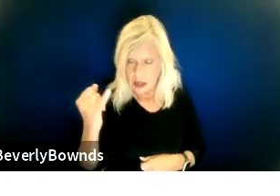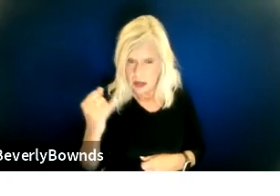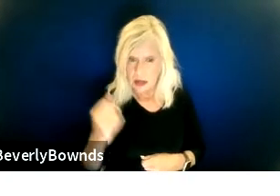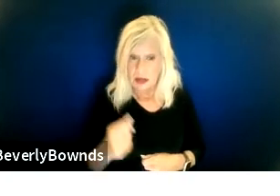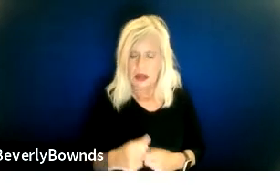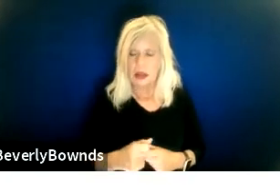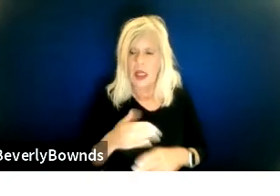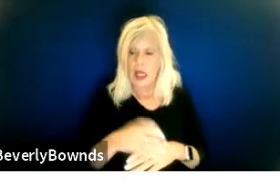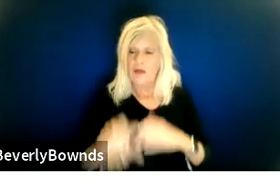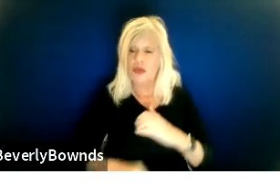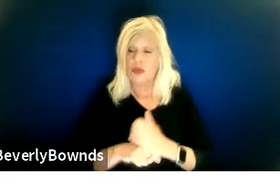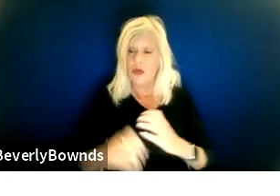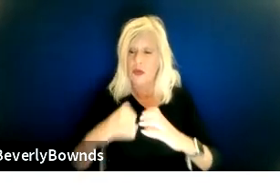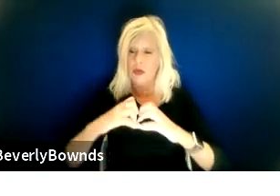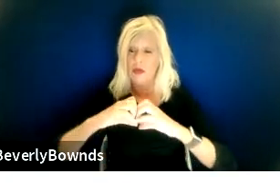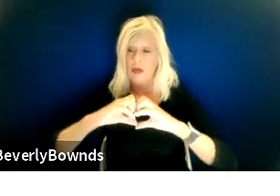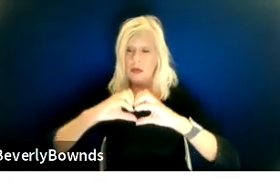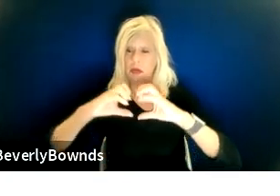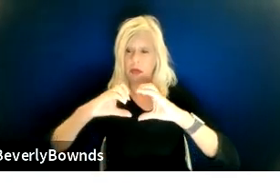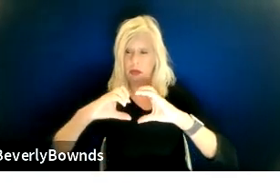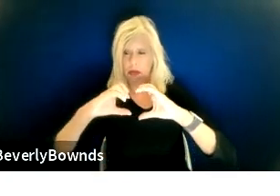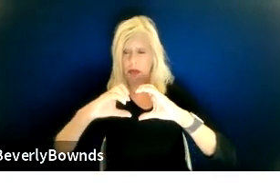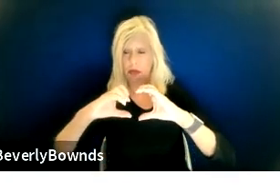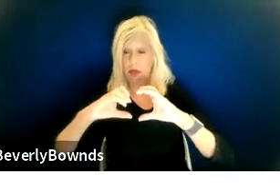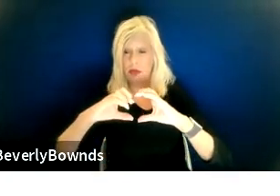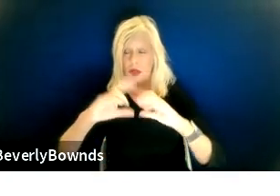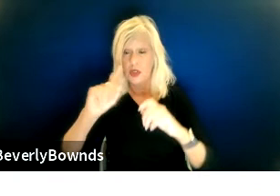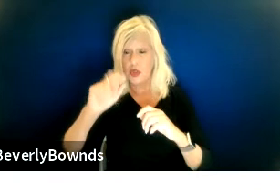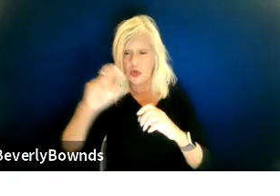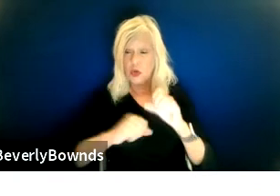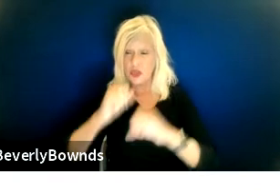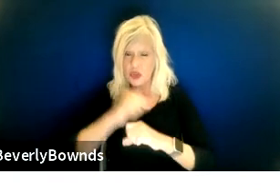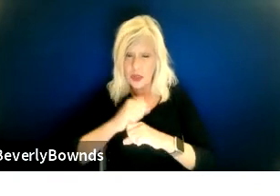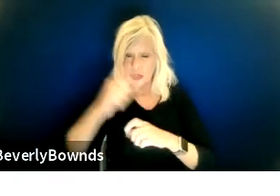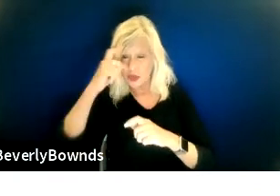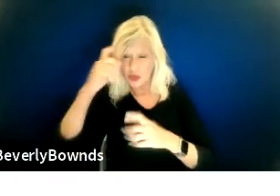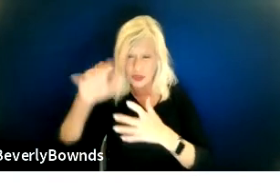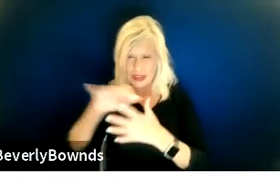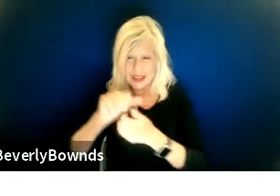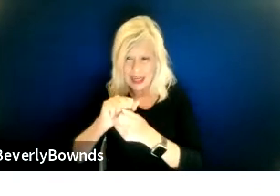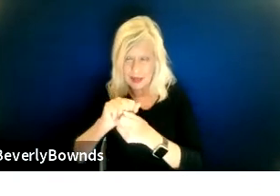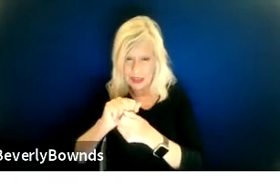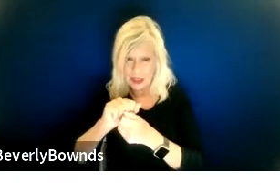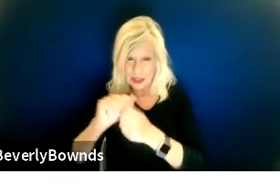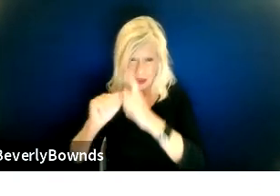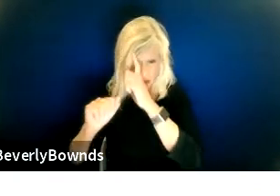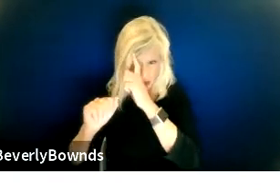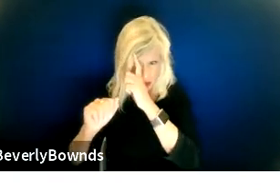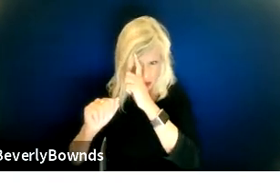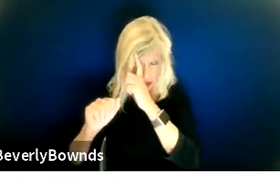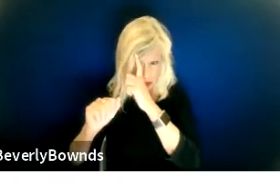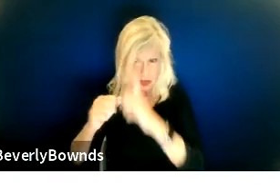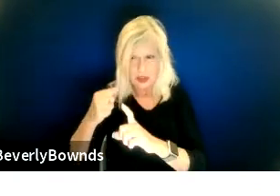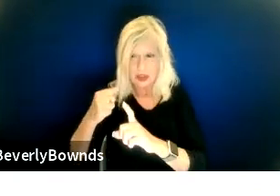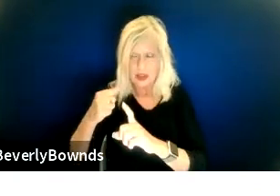after a stroke, not only is there damage to the neural structures of the site at the site of the stroke, but